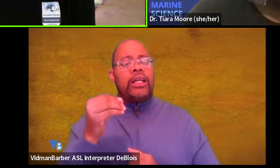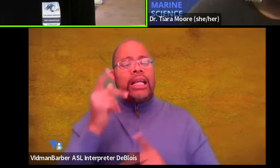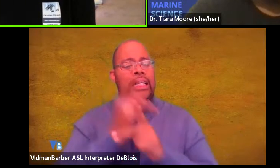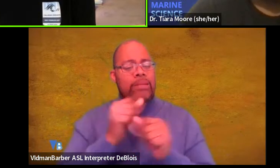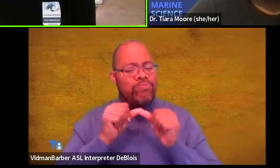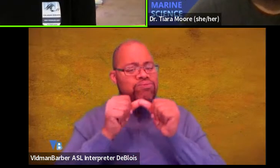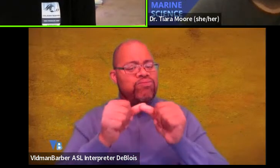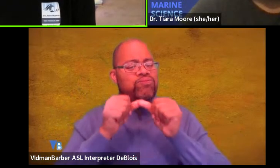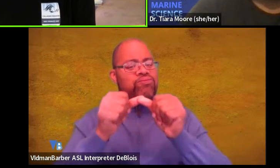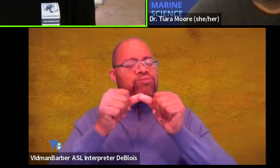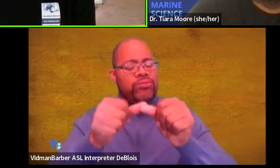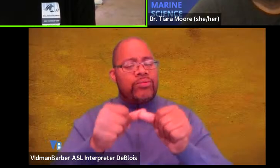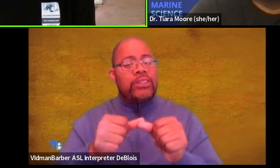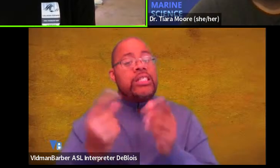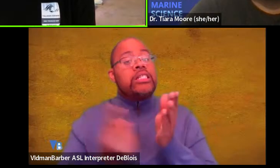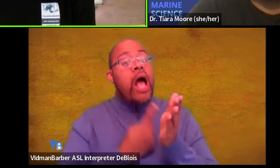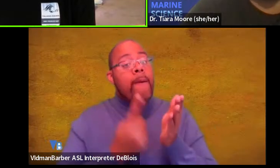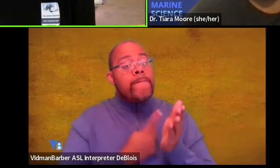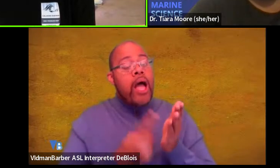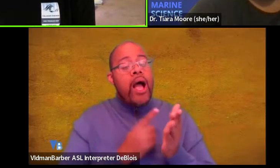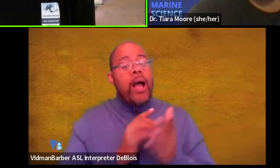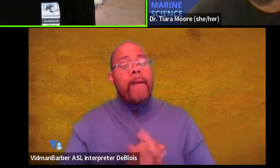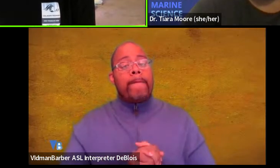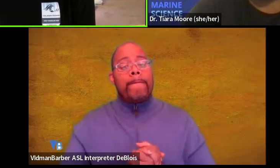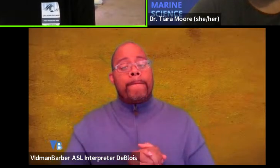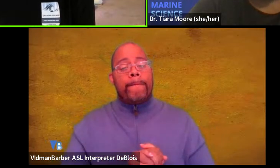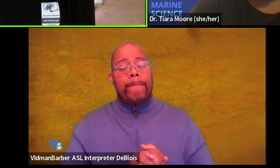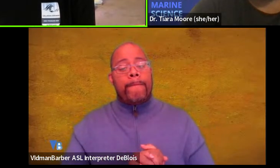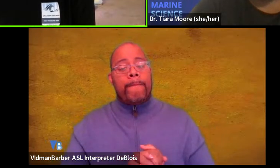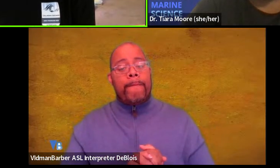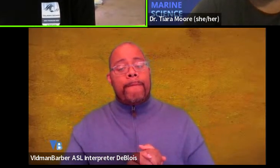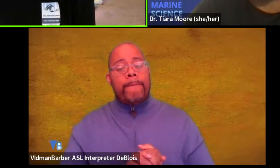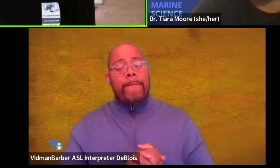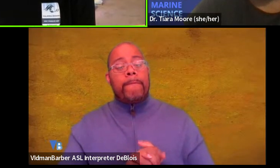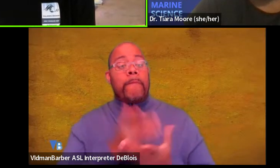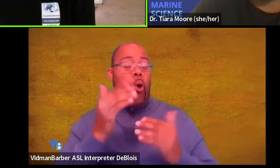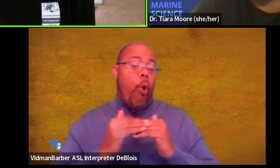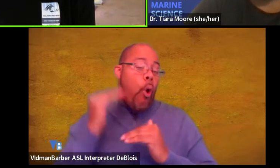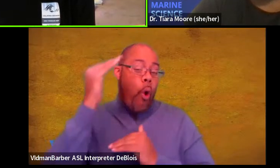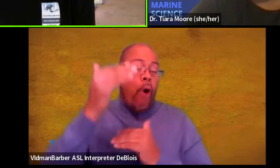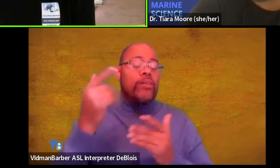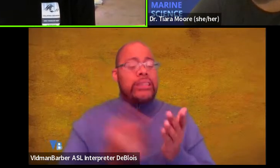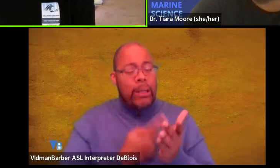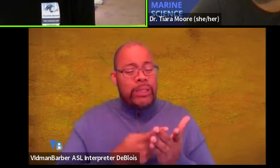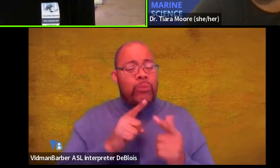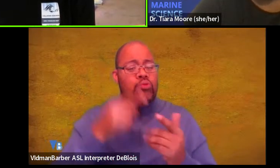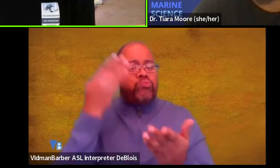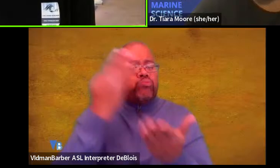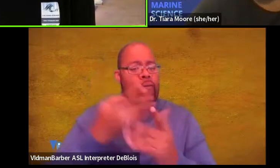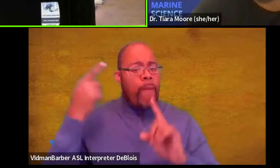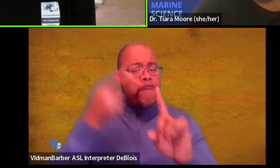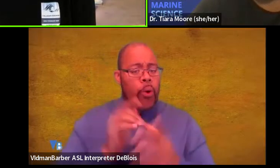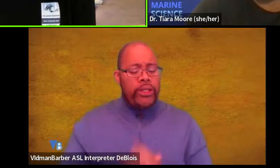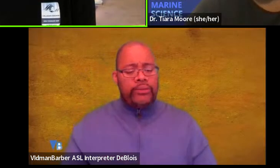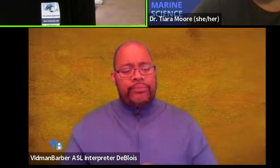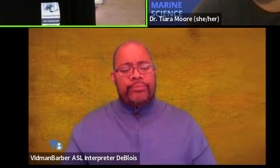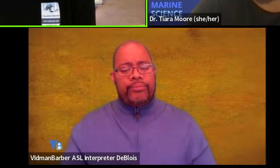pushing forward. Sometimes though, you can go overboard a little bit to prove a point.